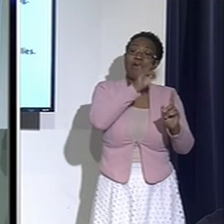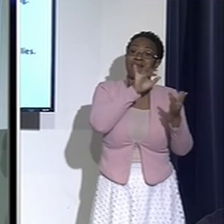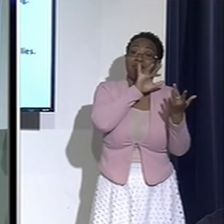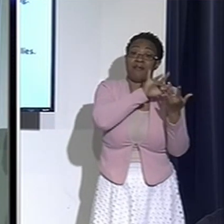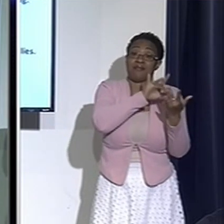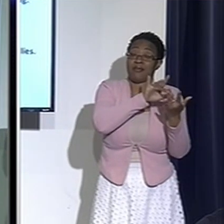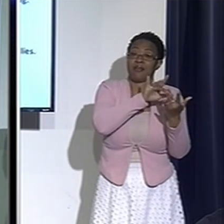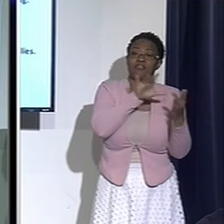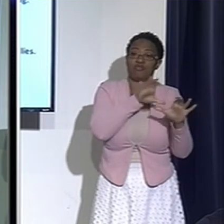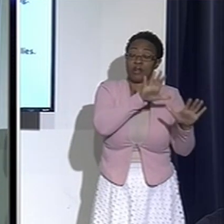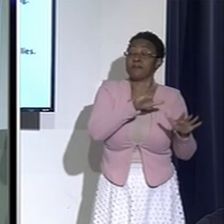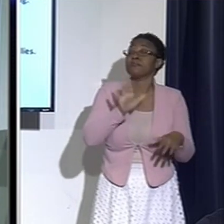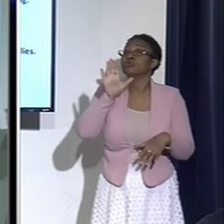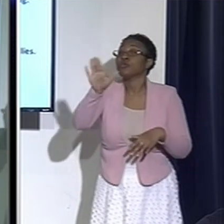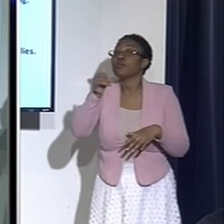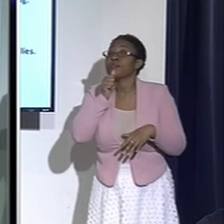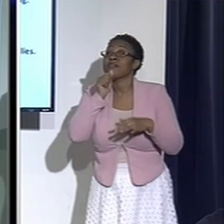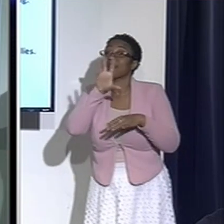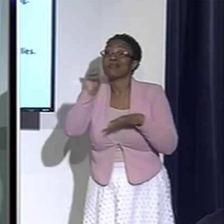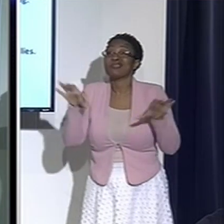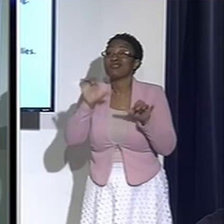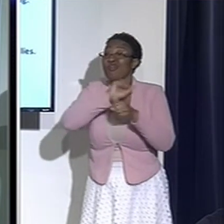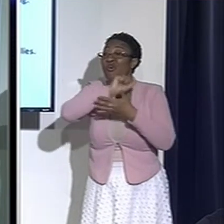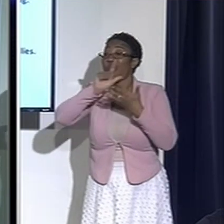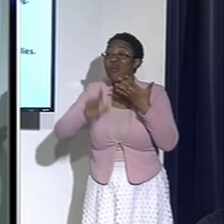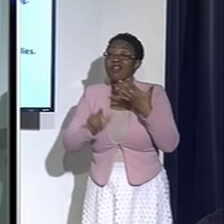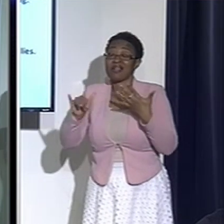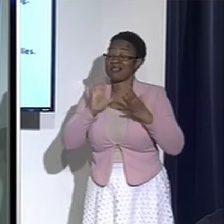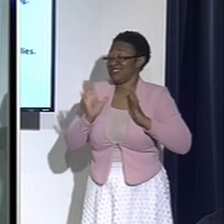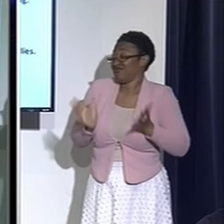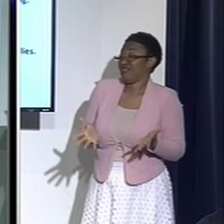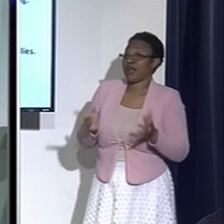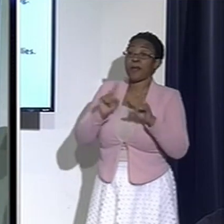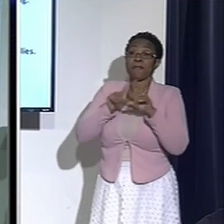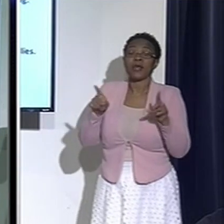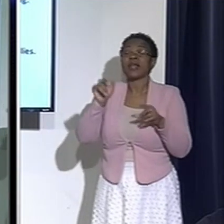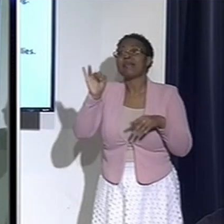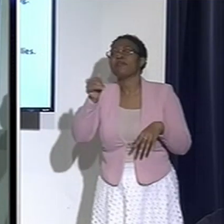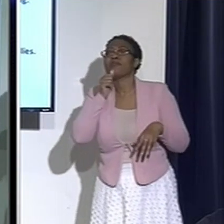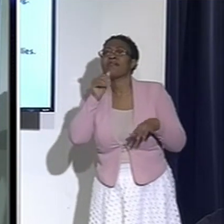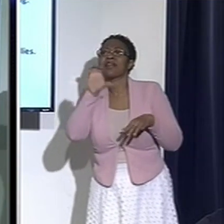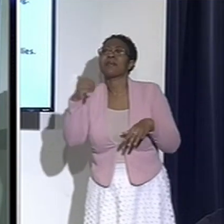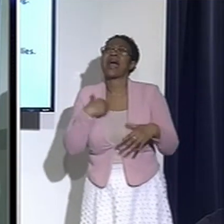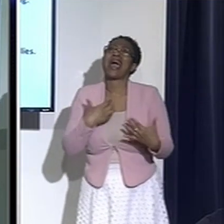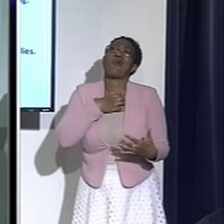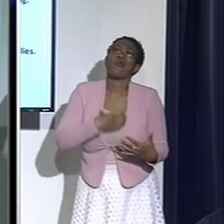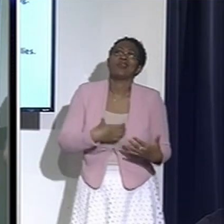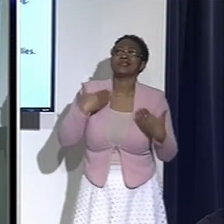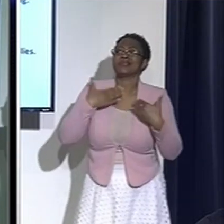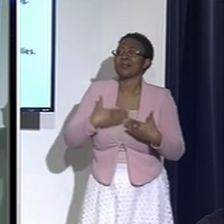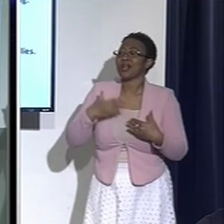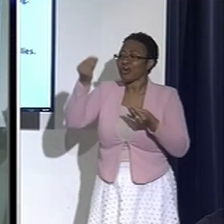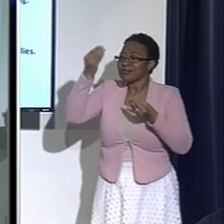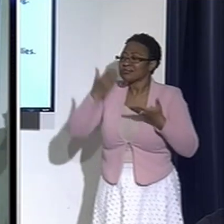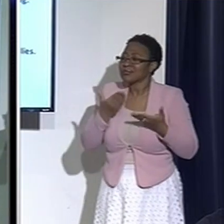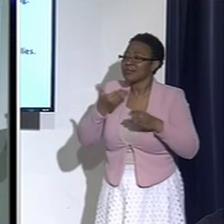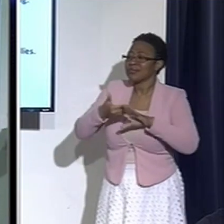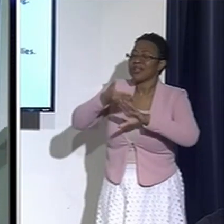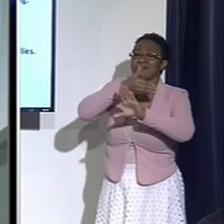you may already be doing all this, and that's great. But if you're a private company and said, hey, I wish somebody would have told